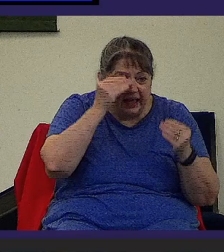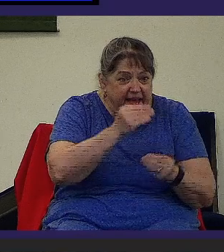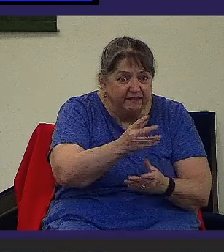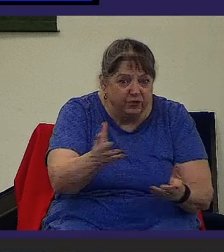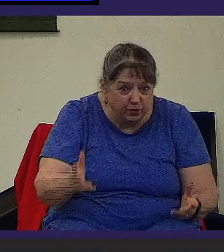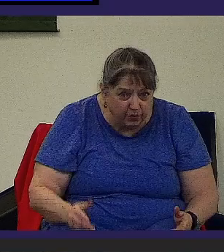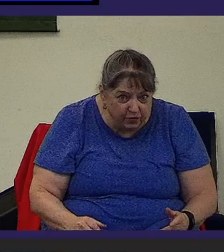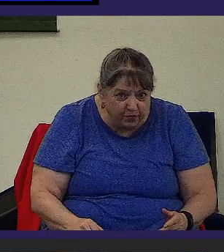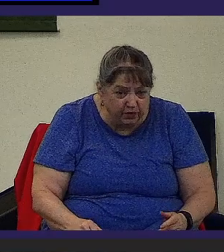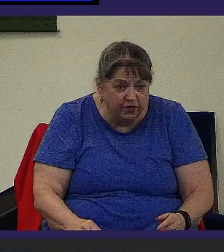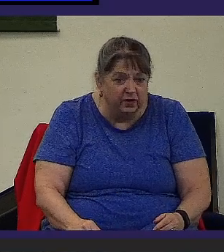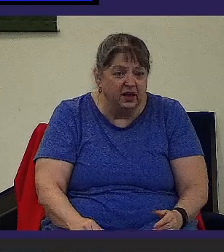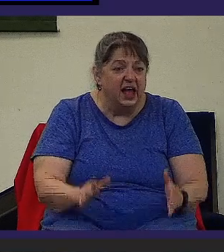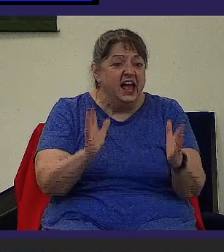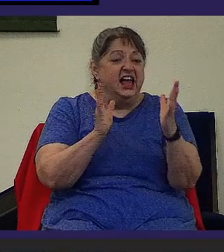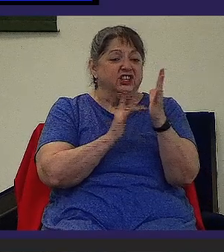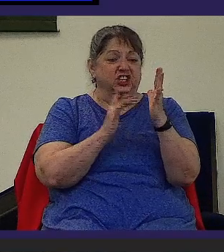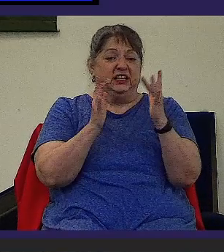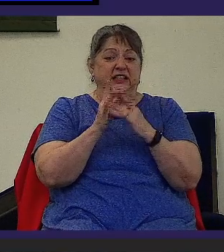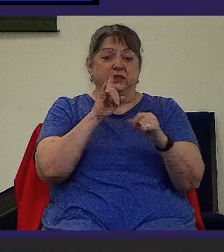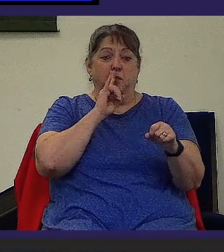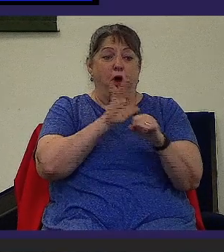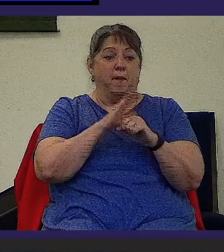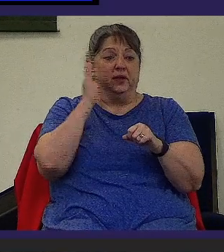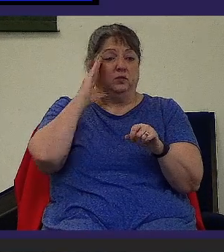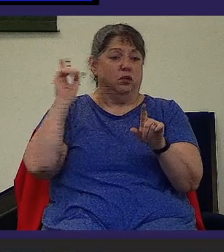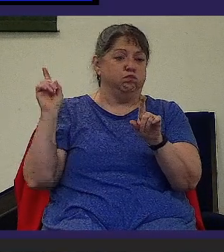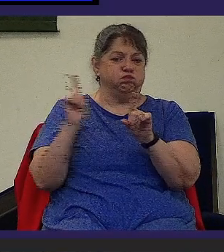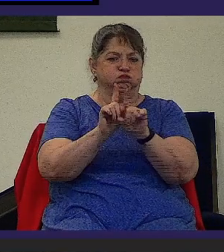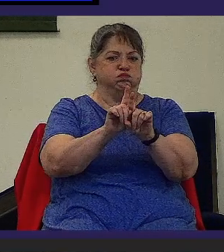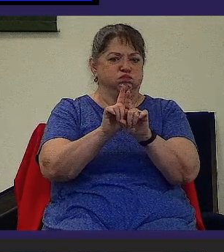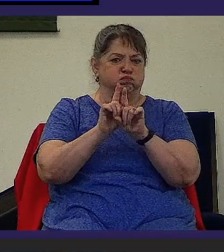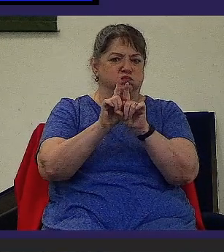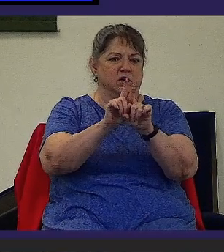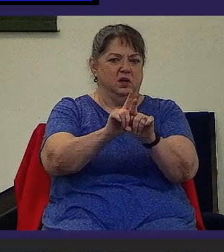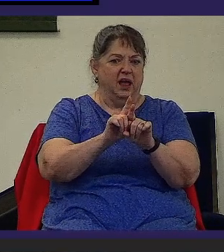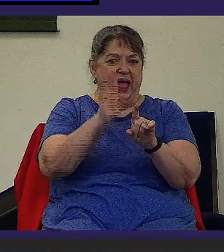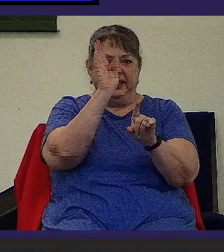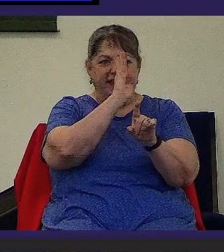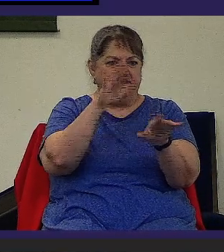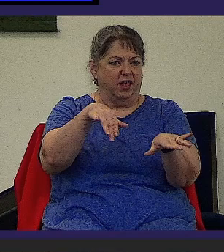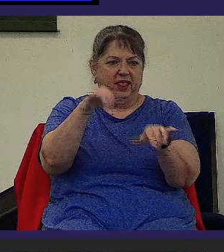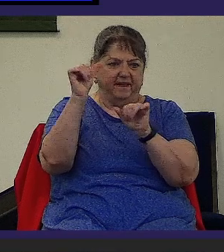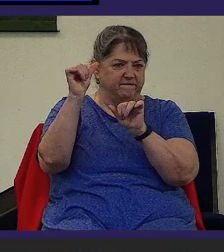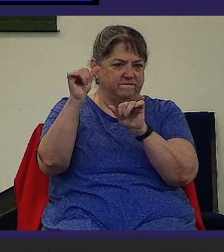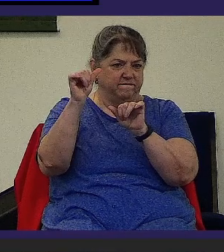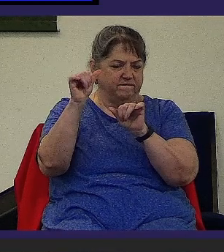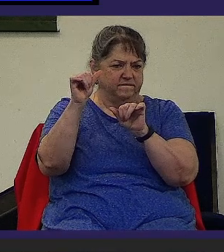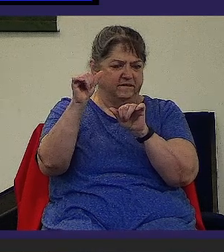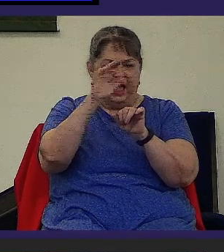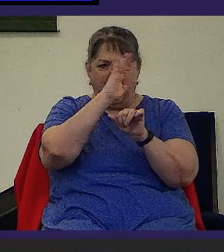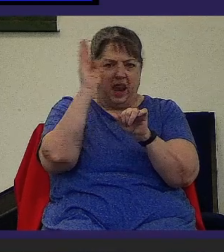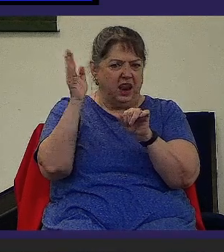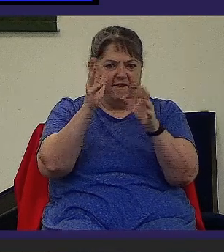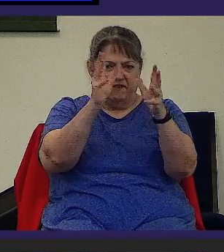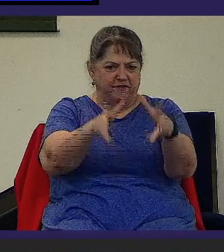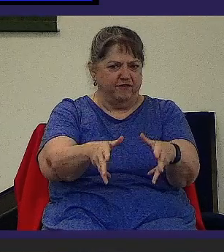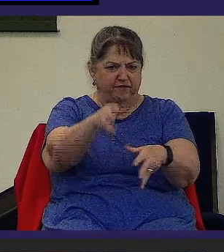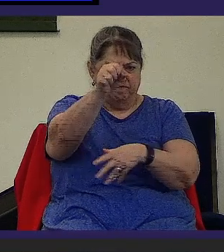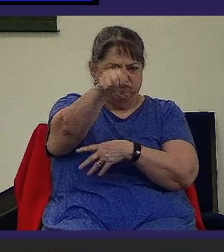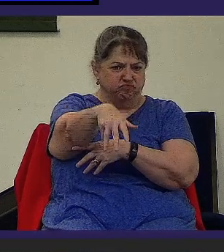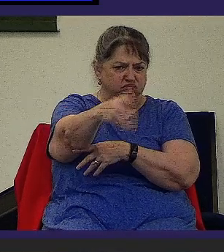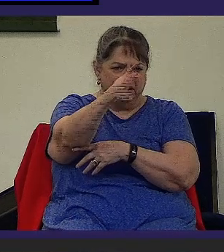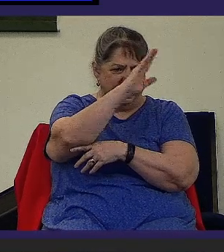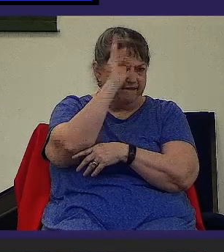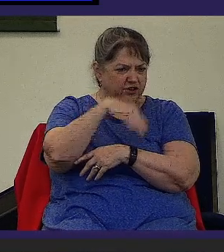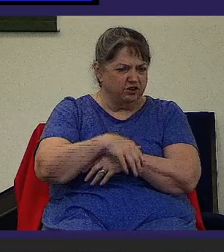uh has promised to be with us all the time he said he'd never leave us he said he's there to be our strength